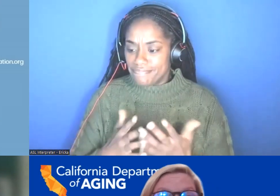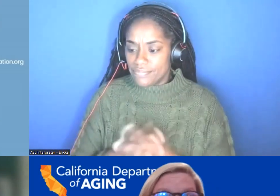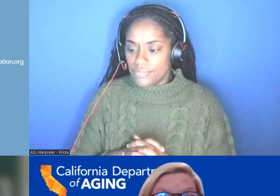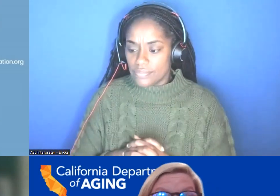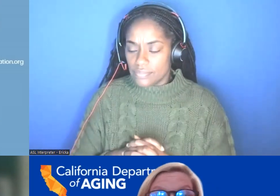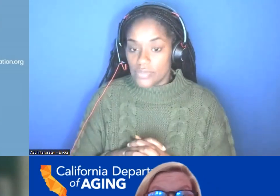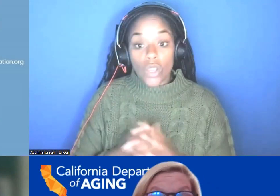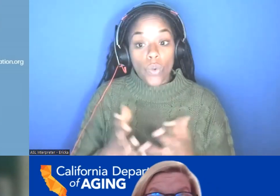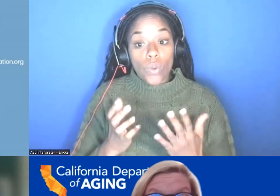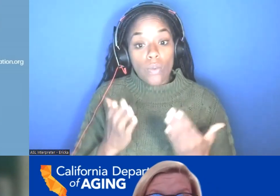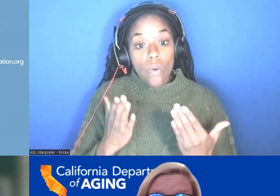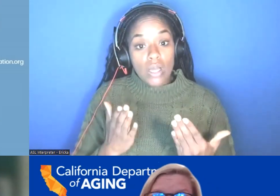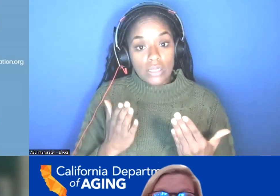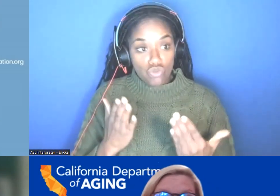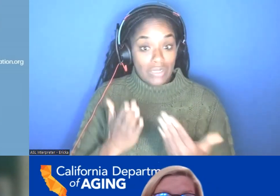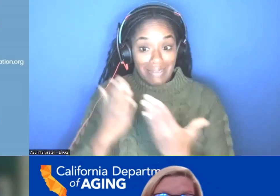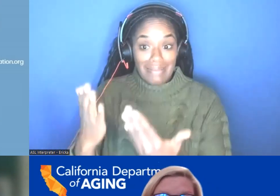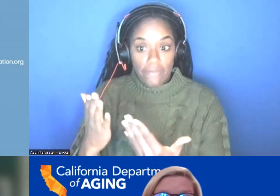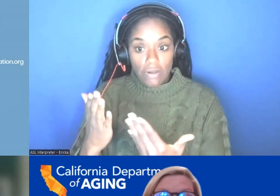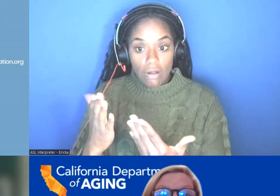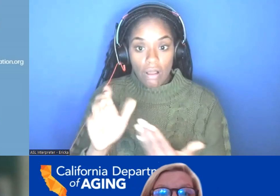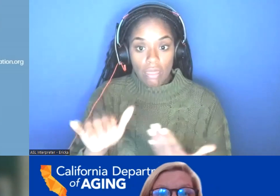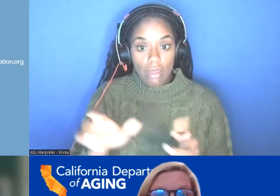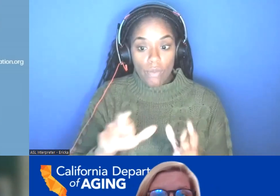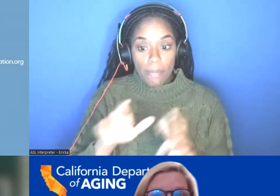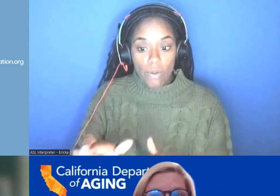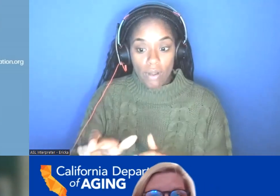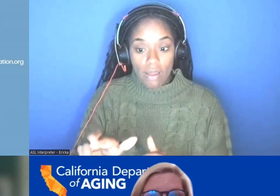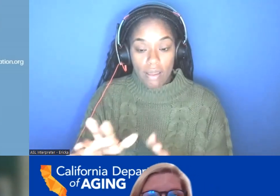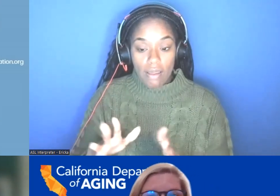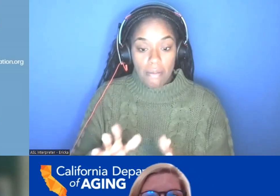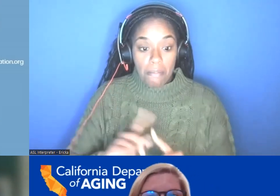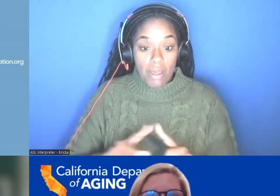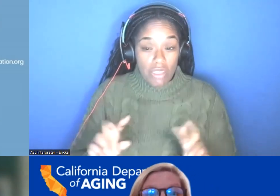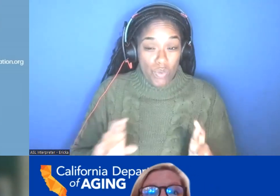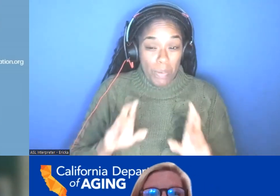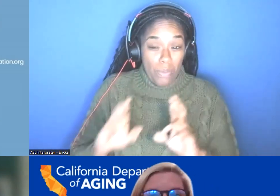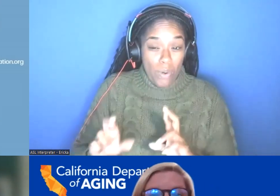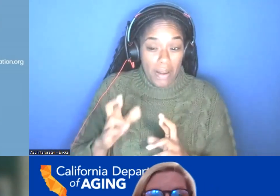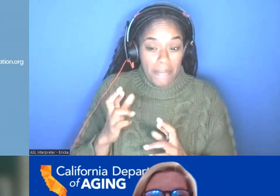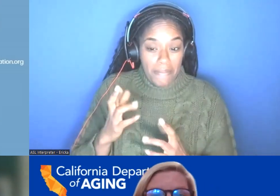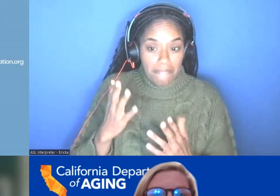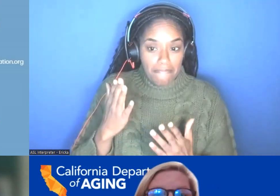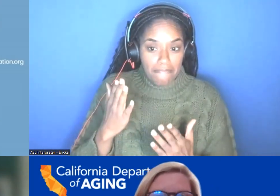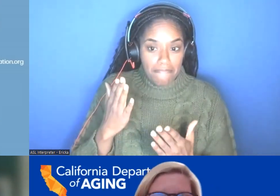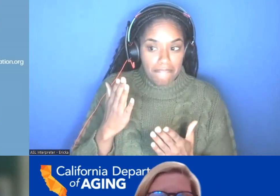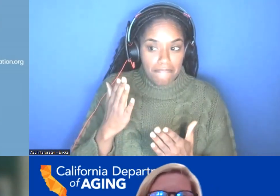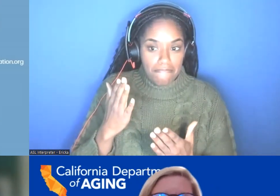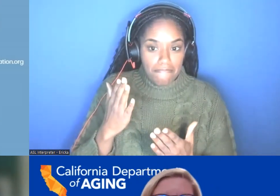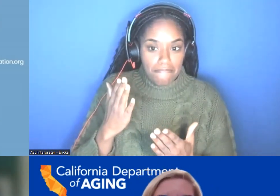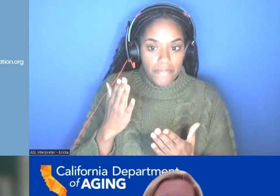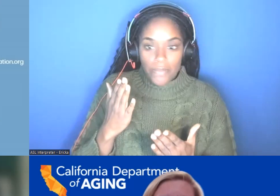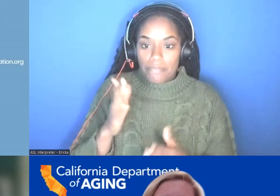we want to deliver on that report, but the report might not yield a deliverable to a